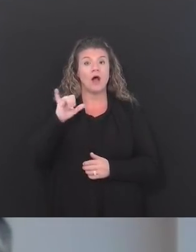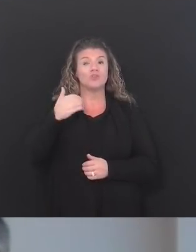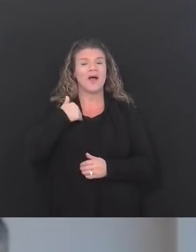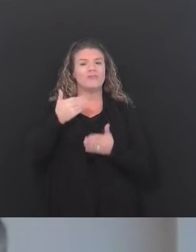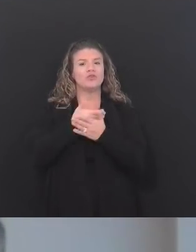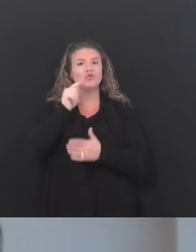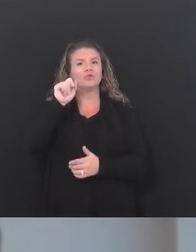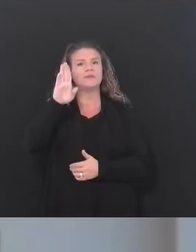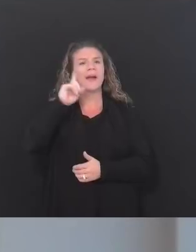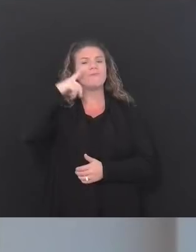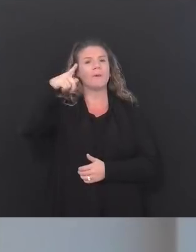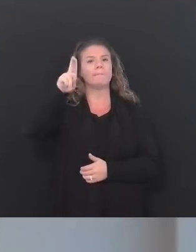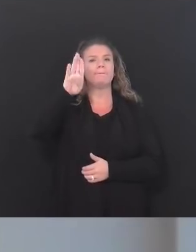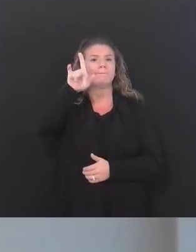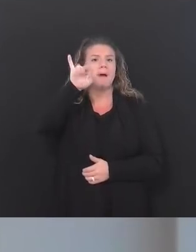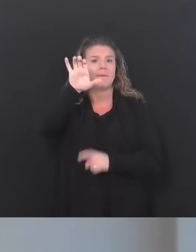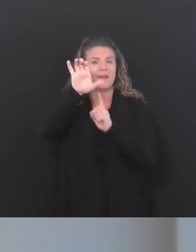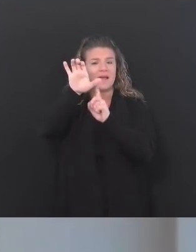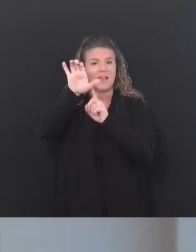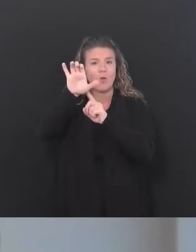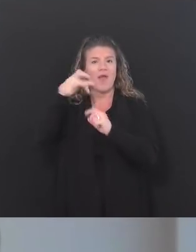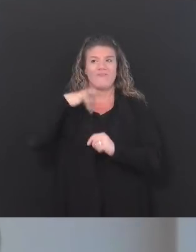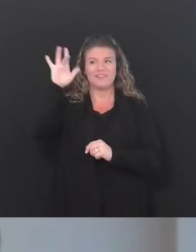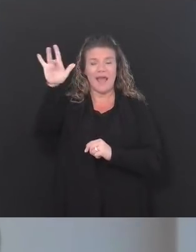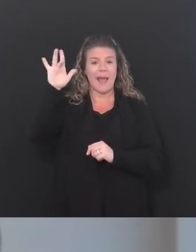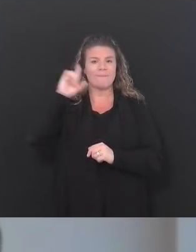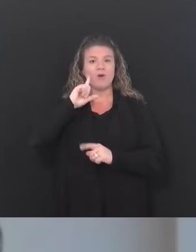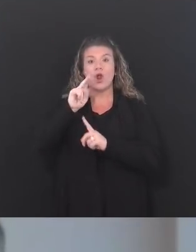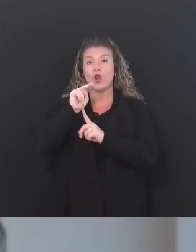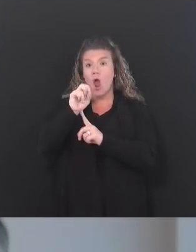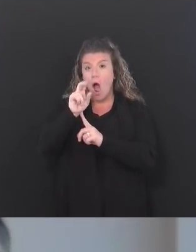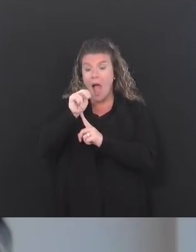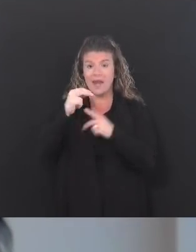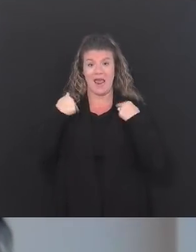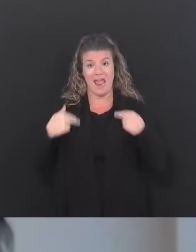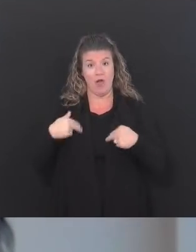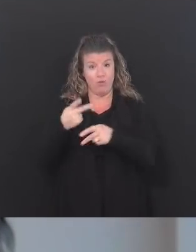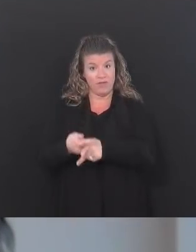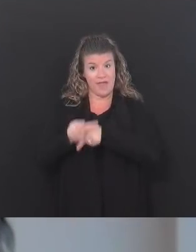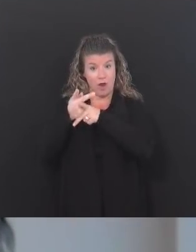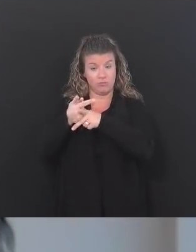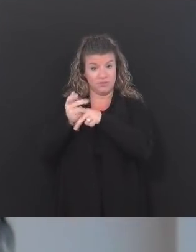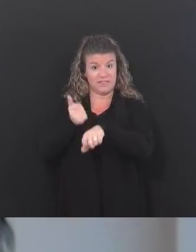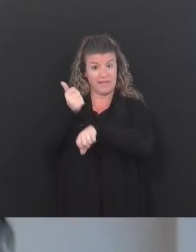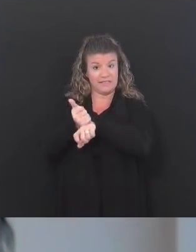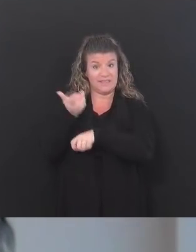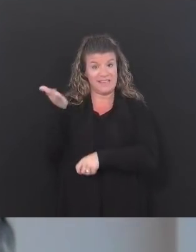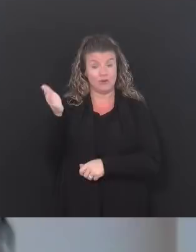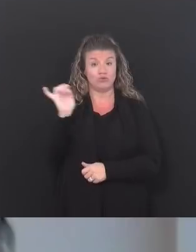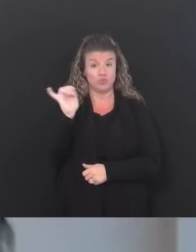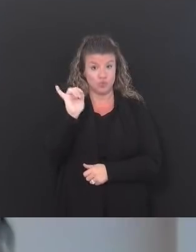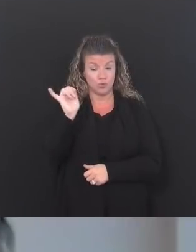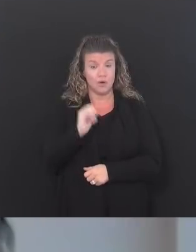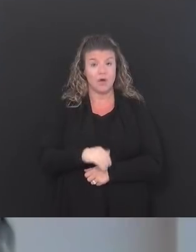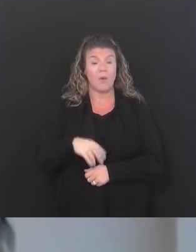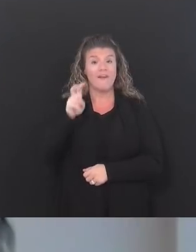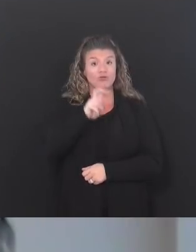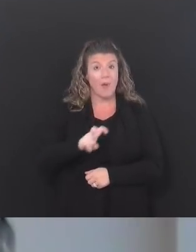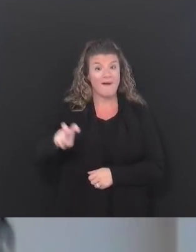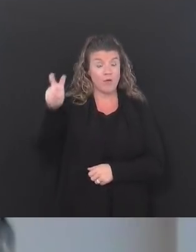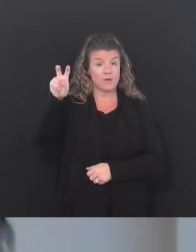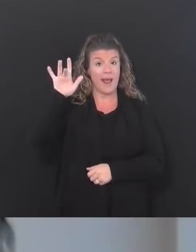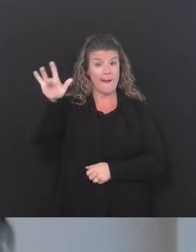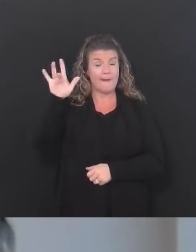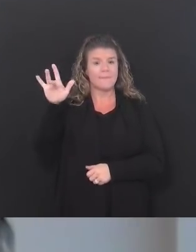information for non-healthcare settings on that tab. We've added under the travel tab some guidance